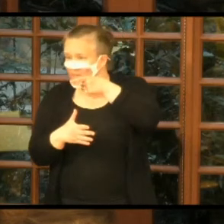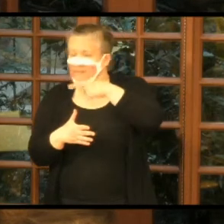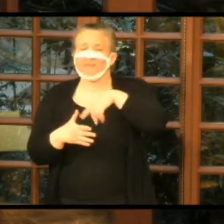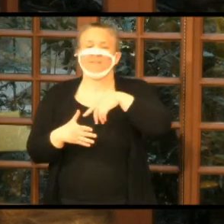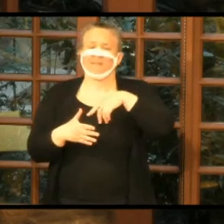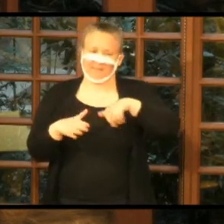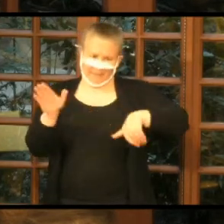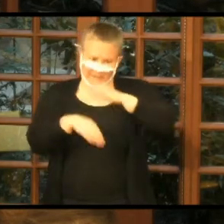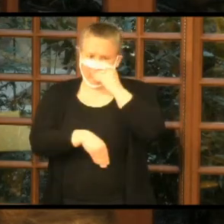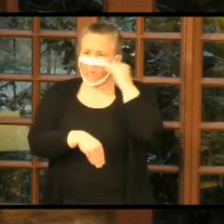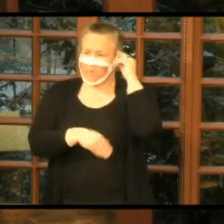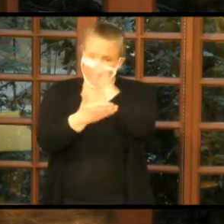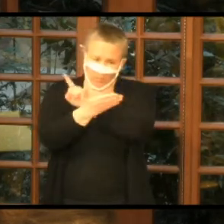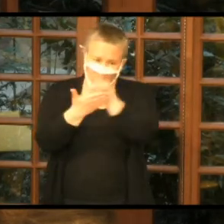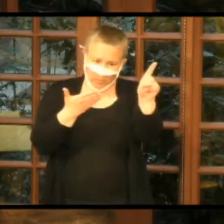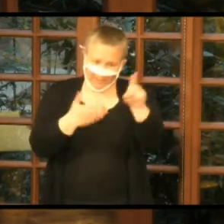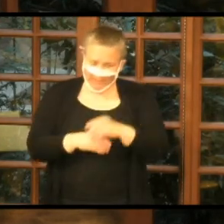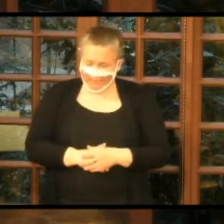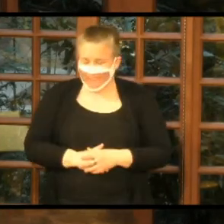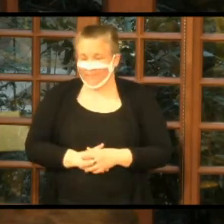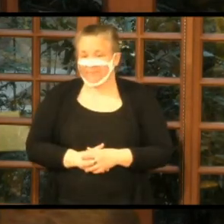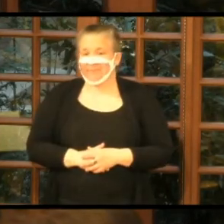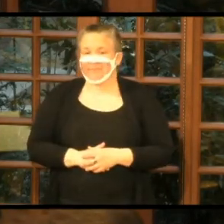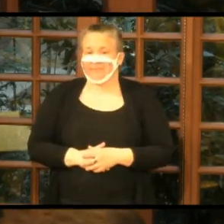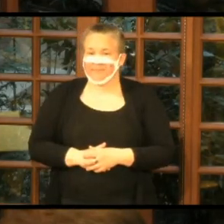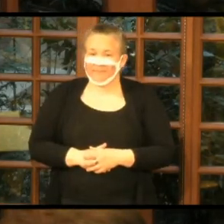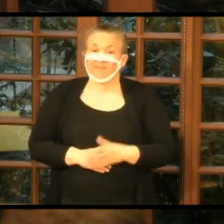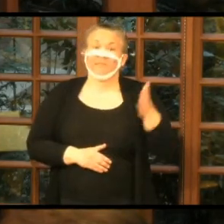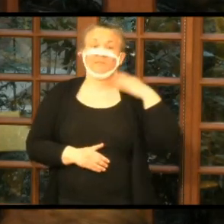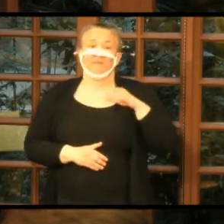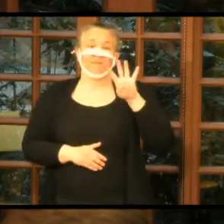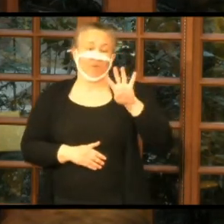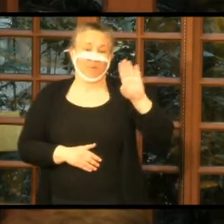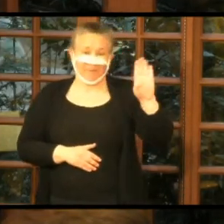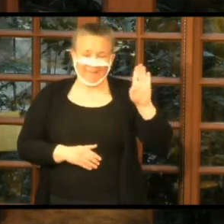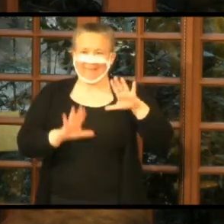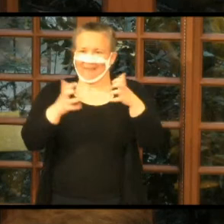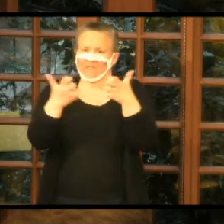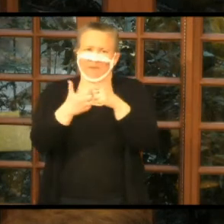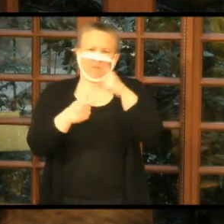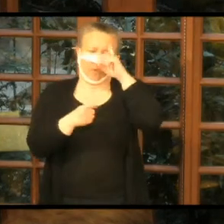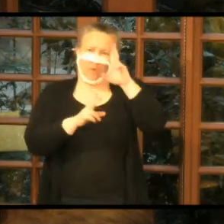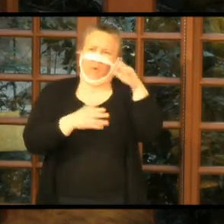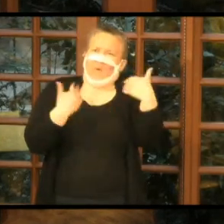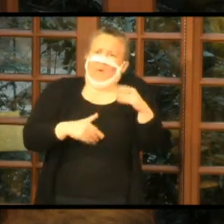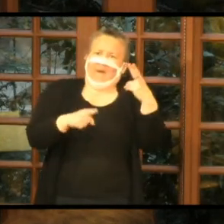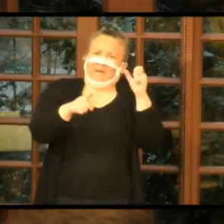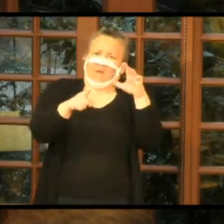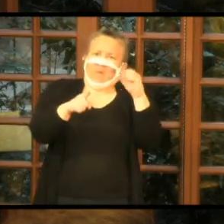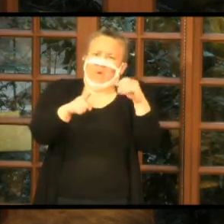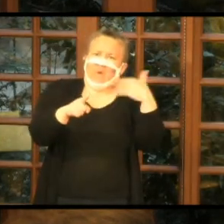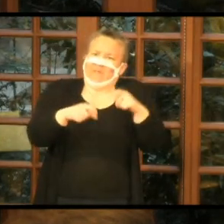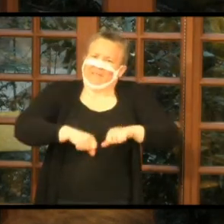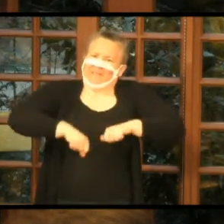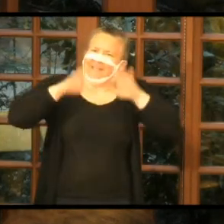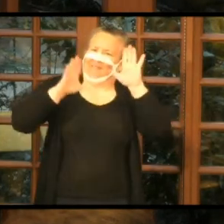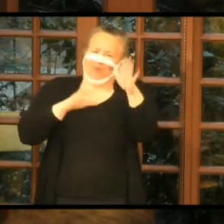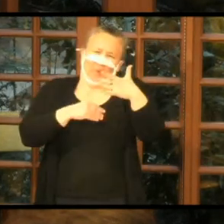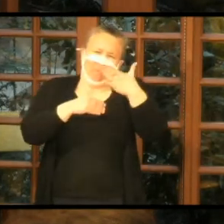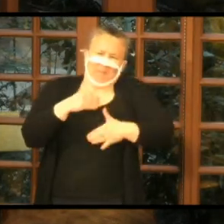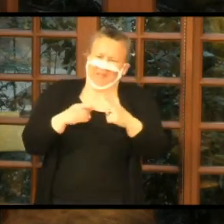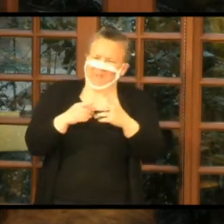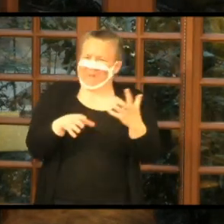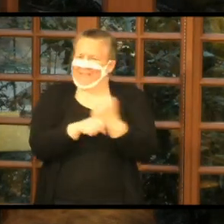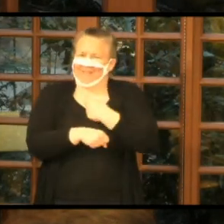was sent home for the week. Back in 4B, February's classmates hailed her as a hero, having sacrificed her very blood to buy